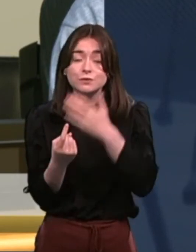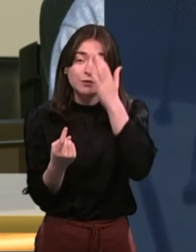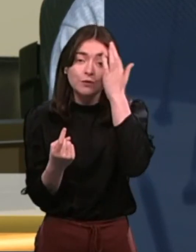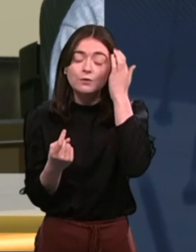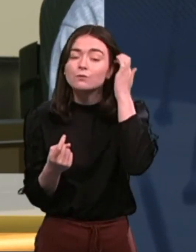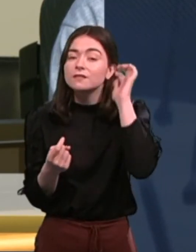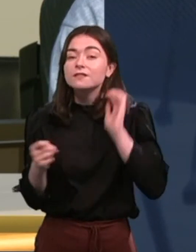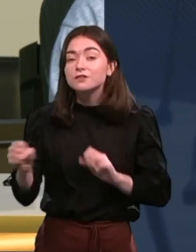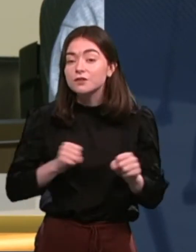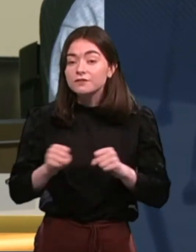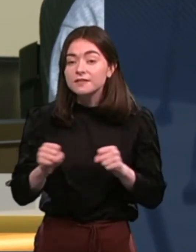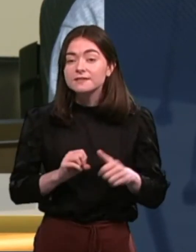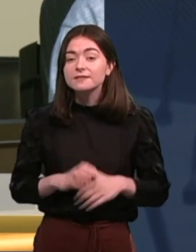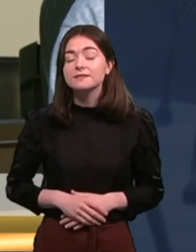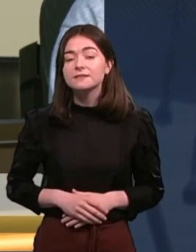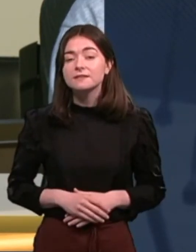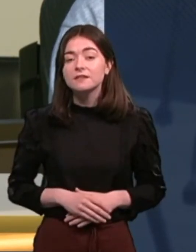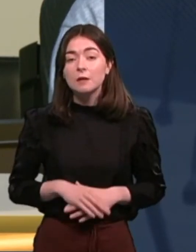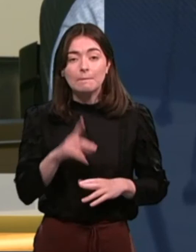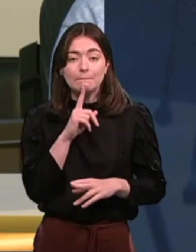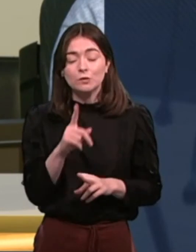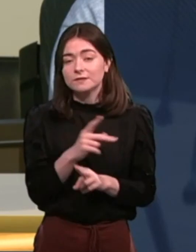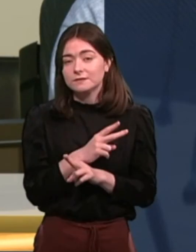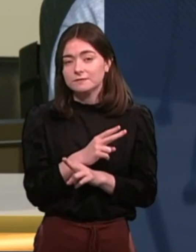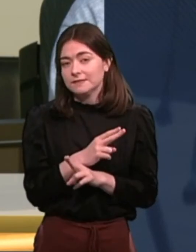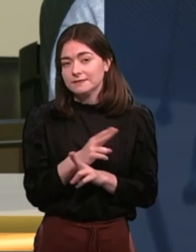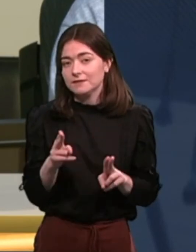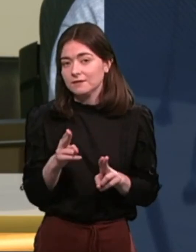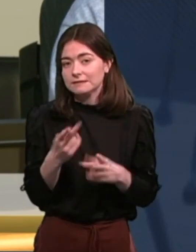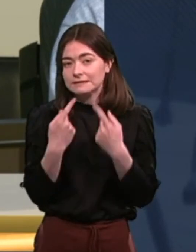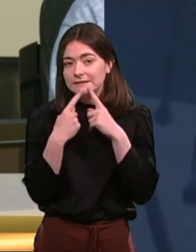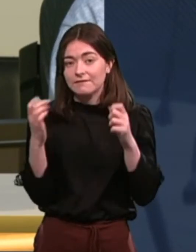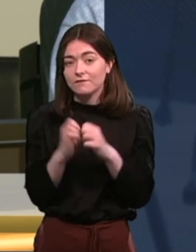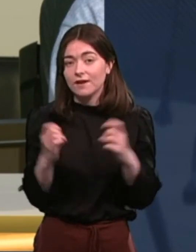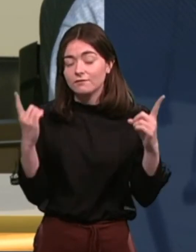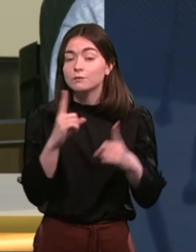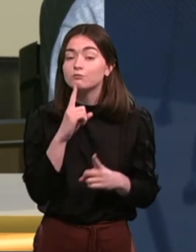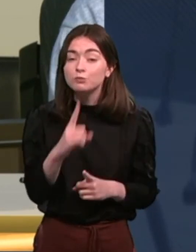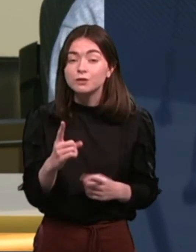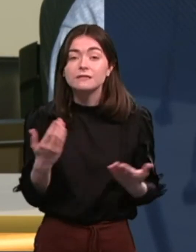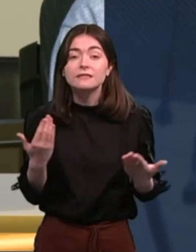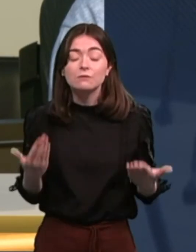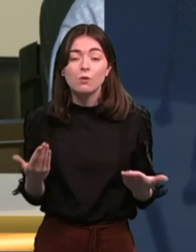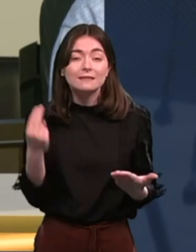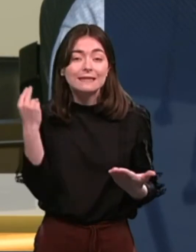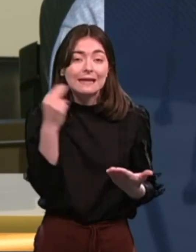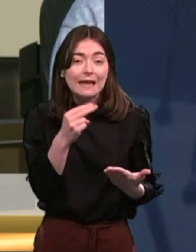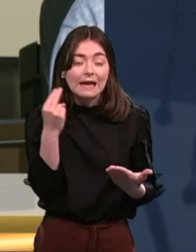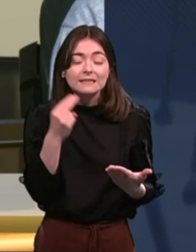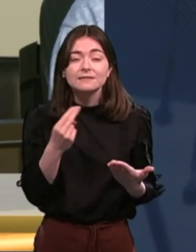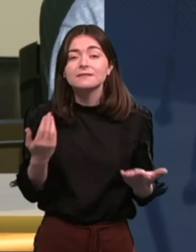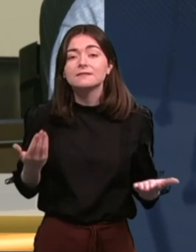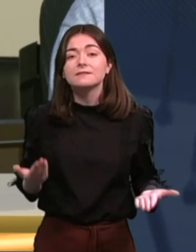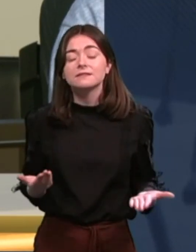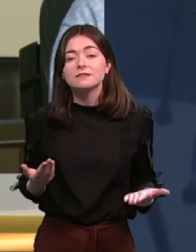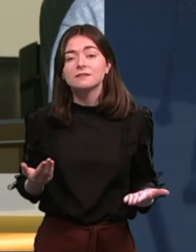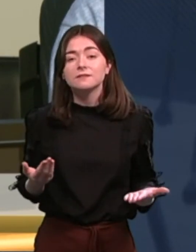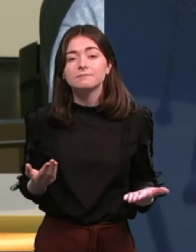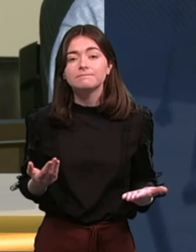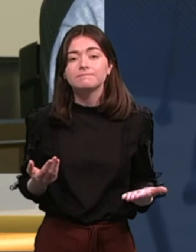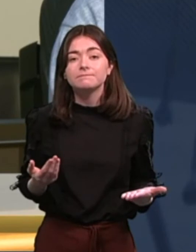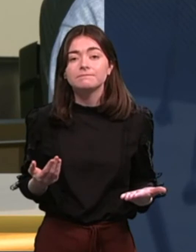service. I can't speak for everybody. Yep, But that's great. it was nice having that